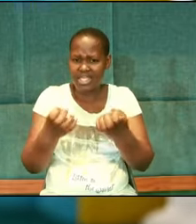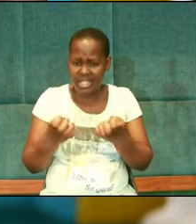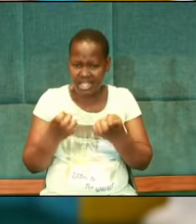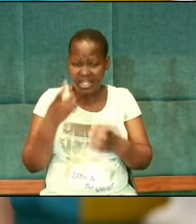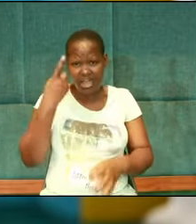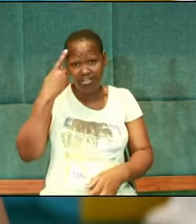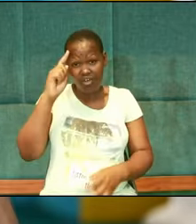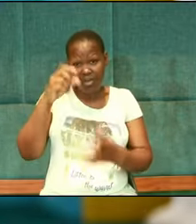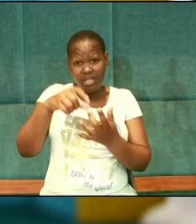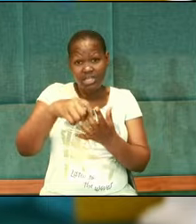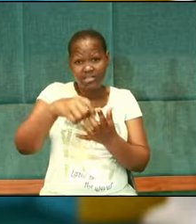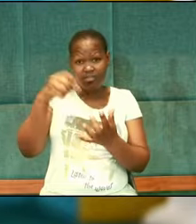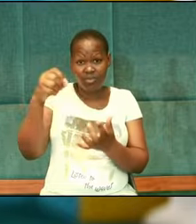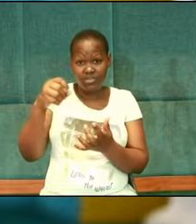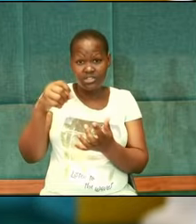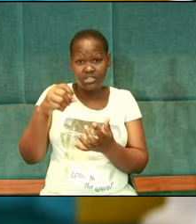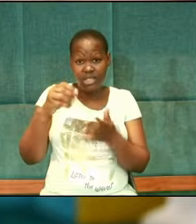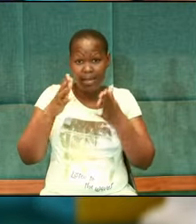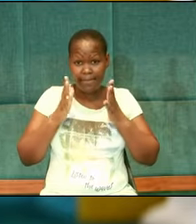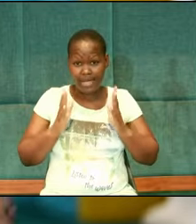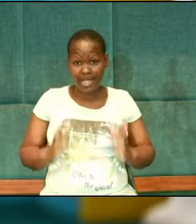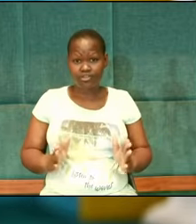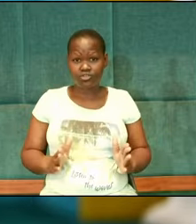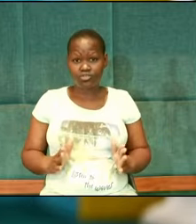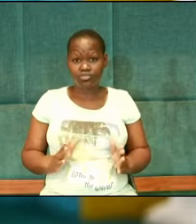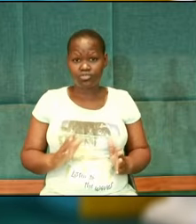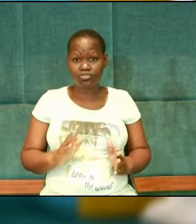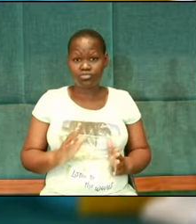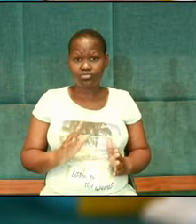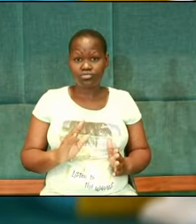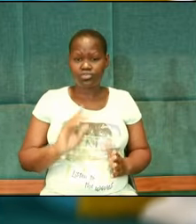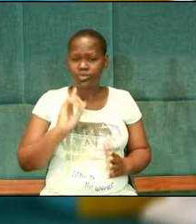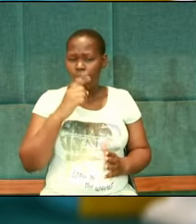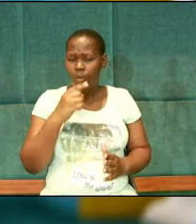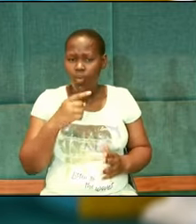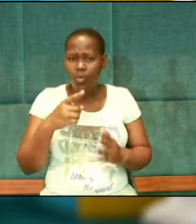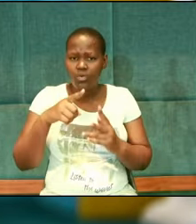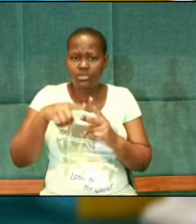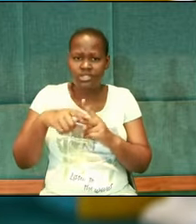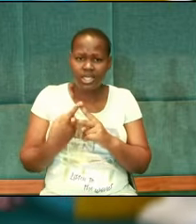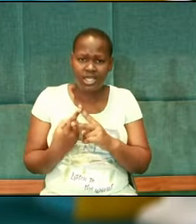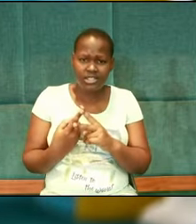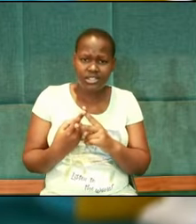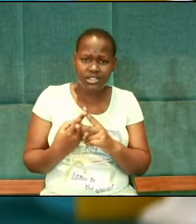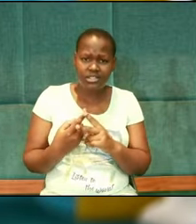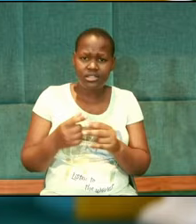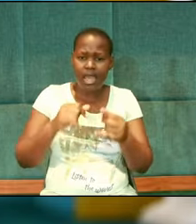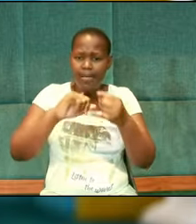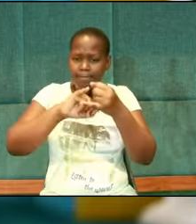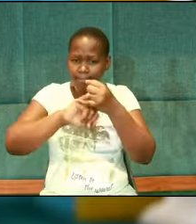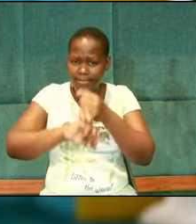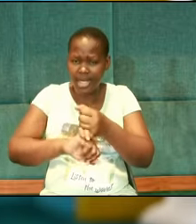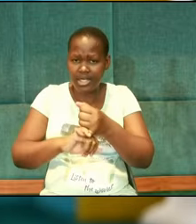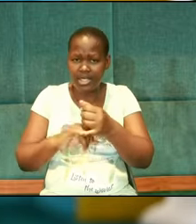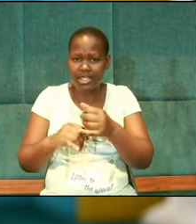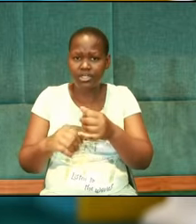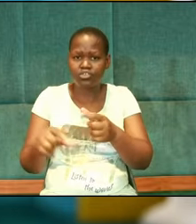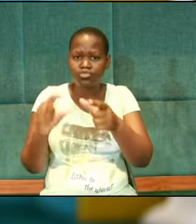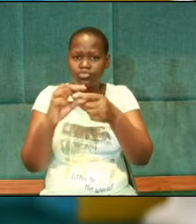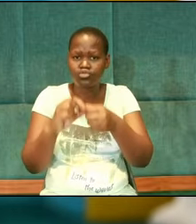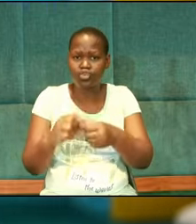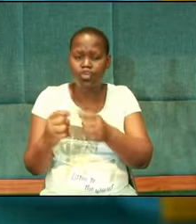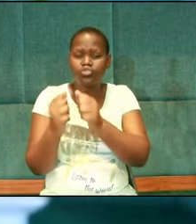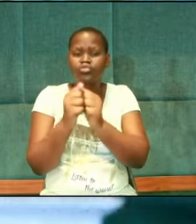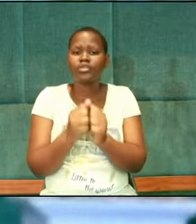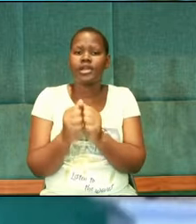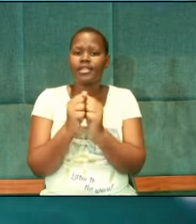person will incur the wrath of the one who instigated, initiated, invented marriage and joined it together. How dare us?